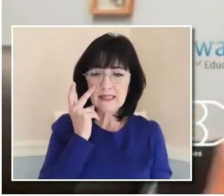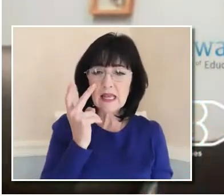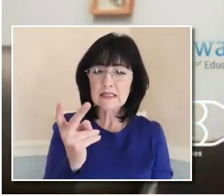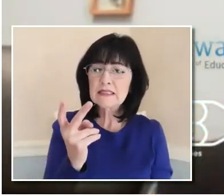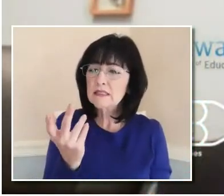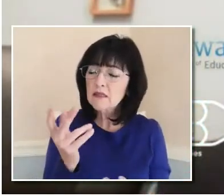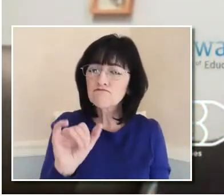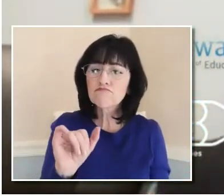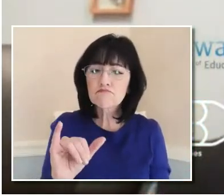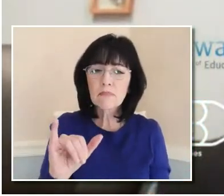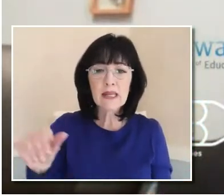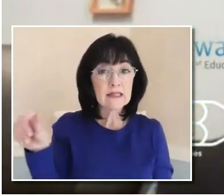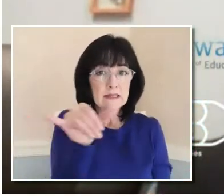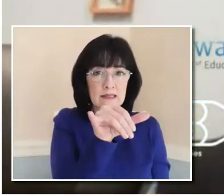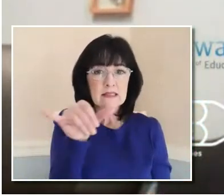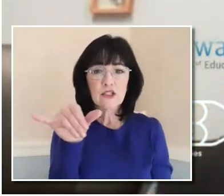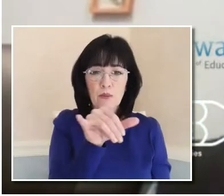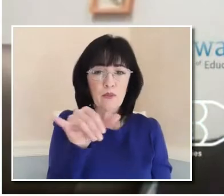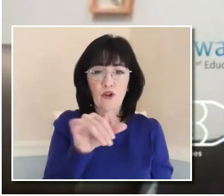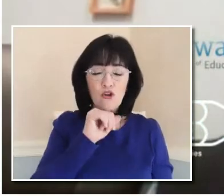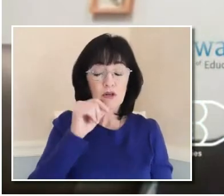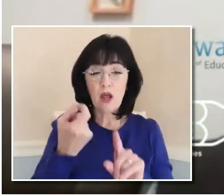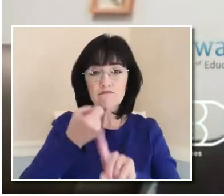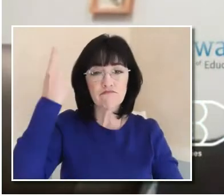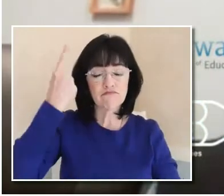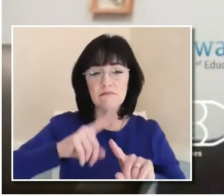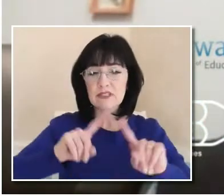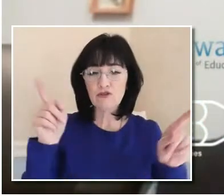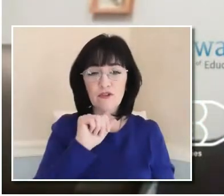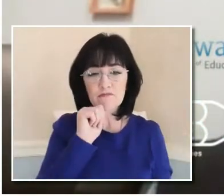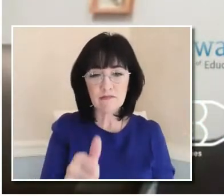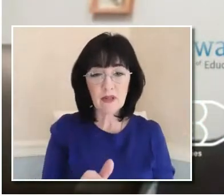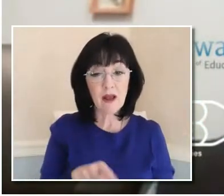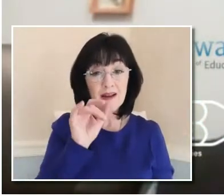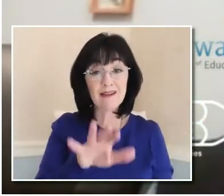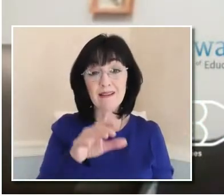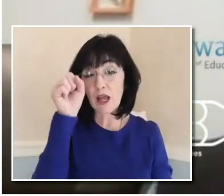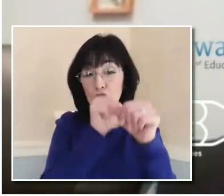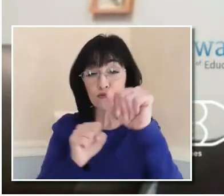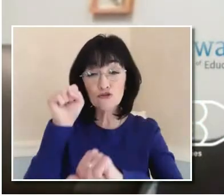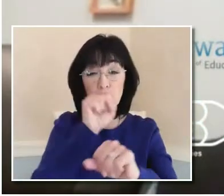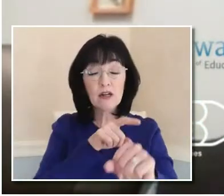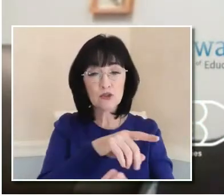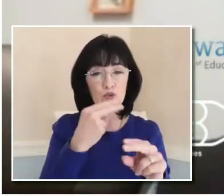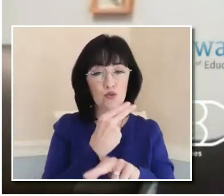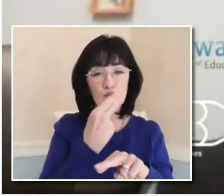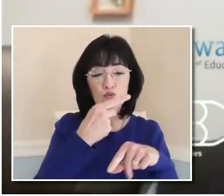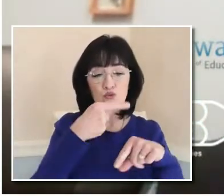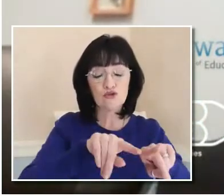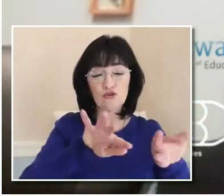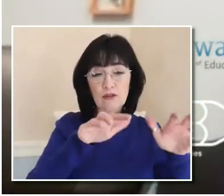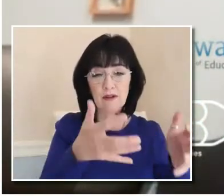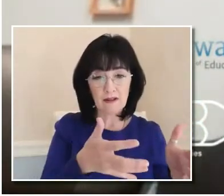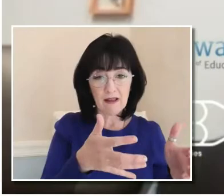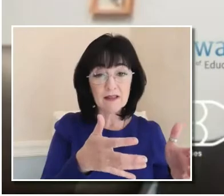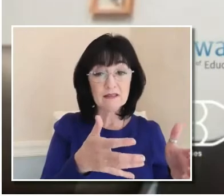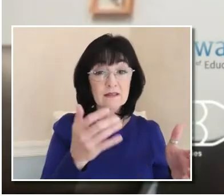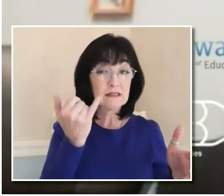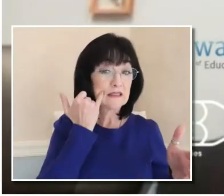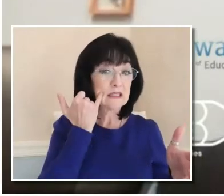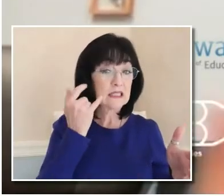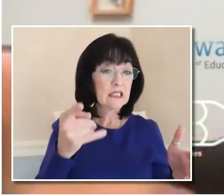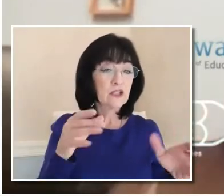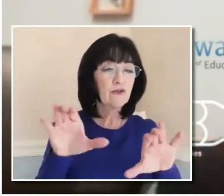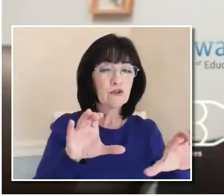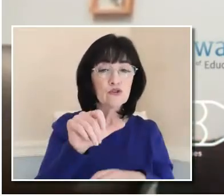so similar. Those strategies that they were focusing on using in class, if they're doing array models in